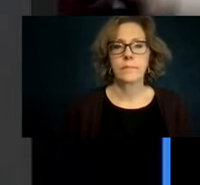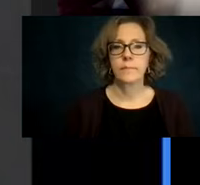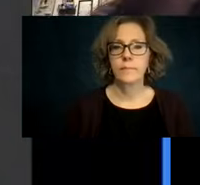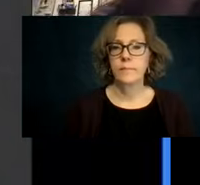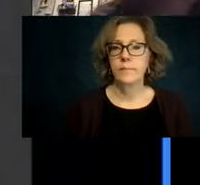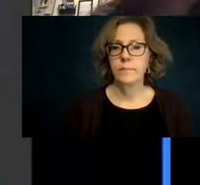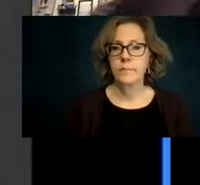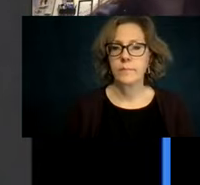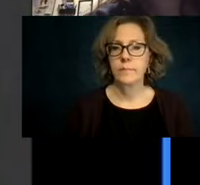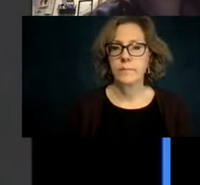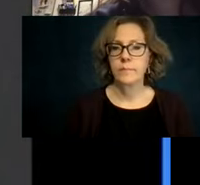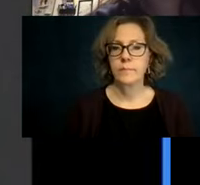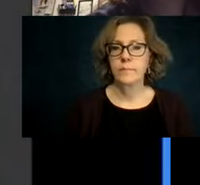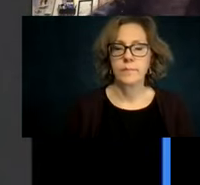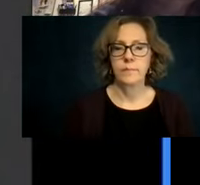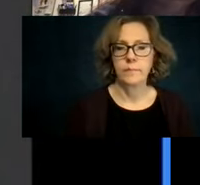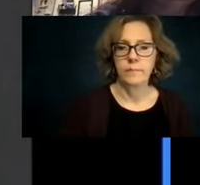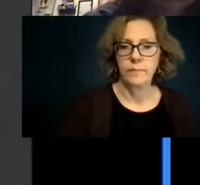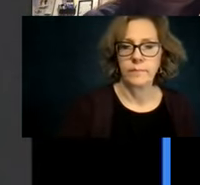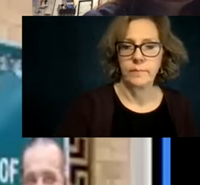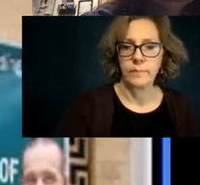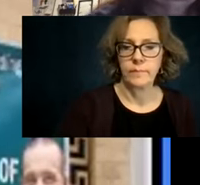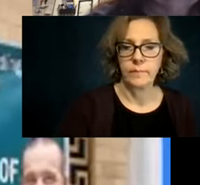Absolutely. So many states have changed the name. Yeah.